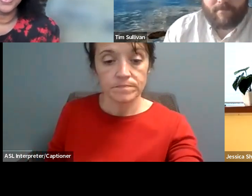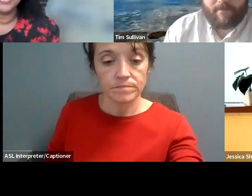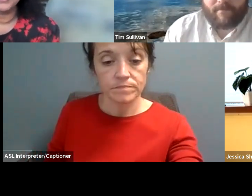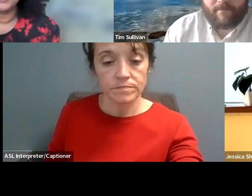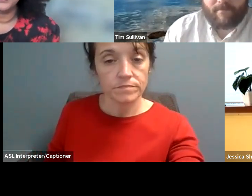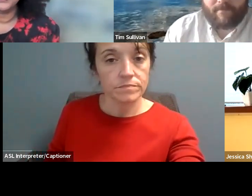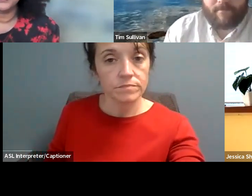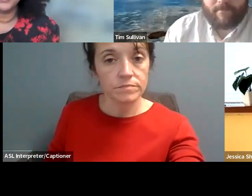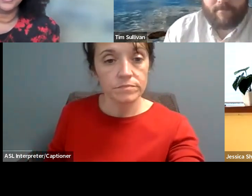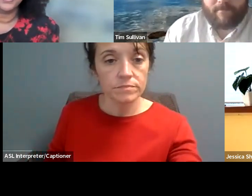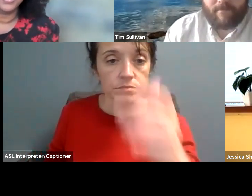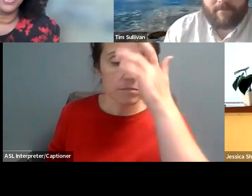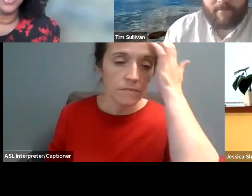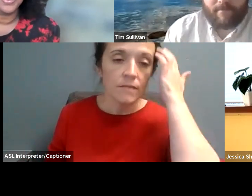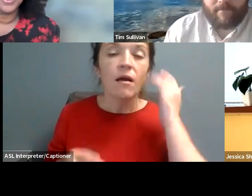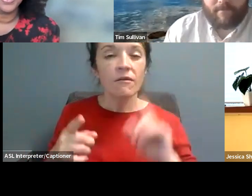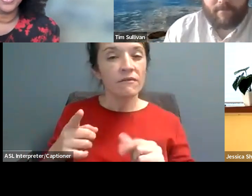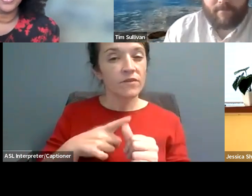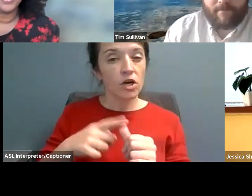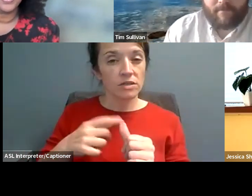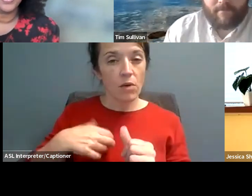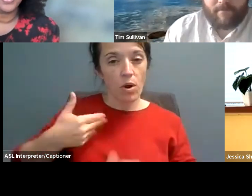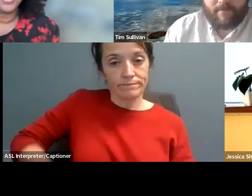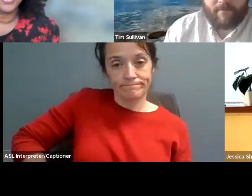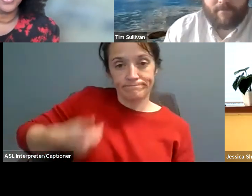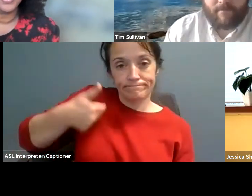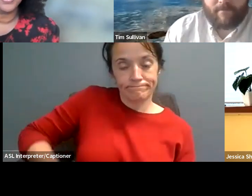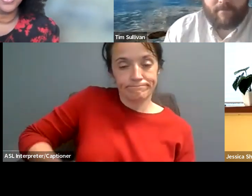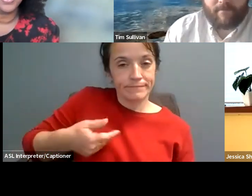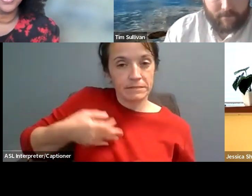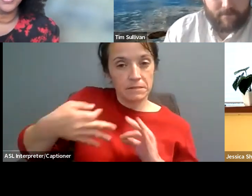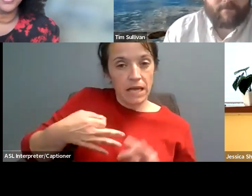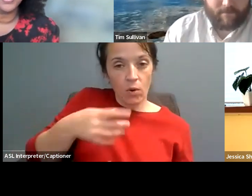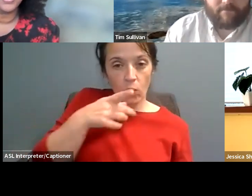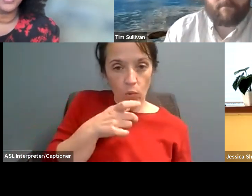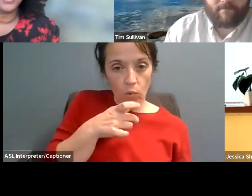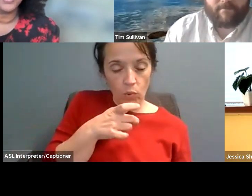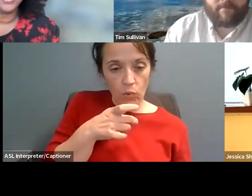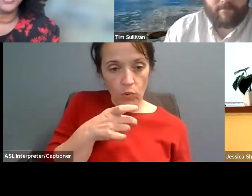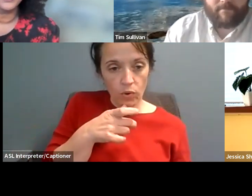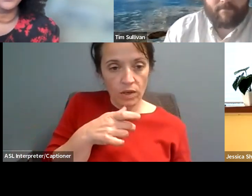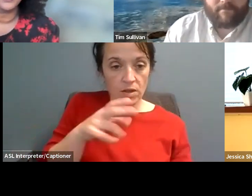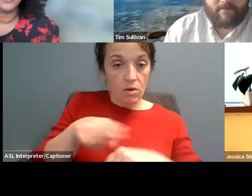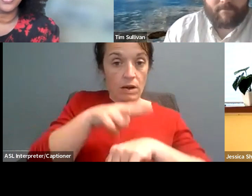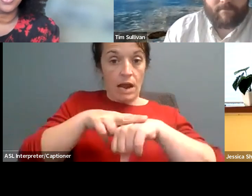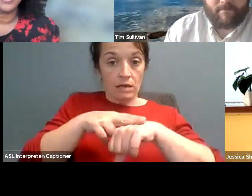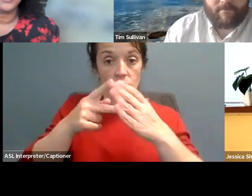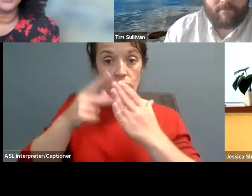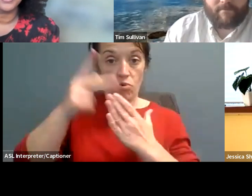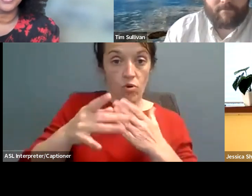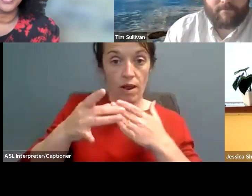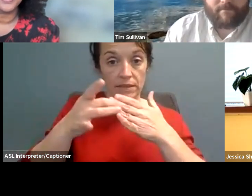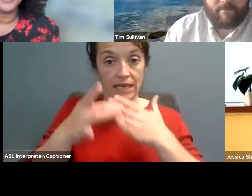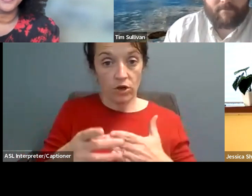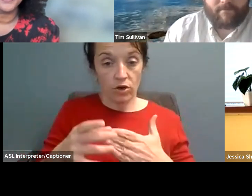is to understand who exactly is serving in these roles as national program leaders. I hope that